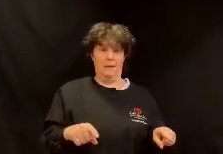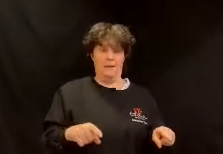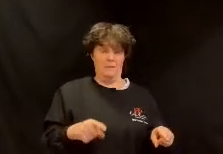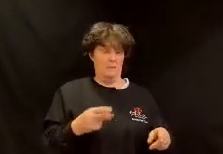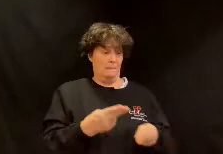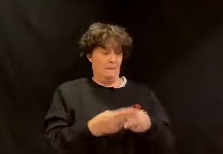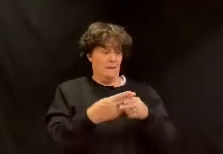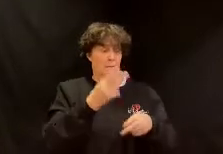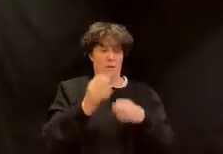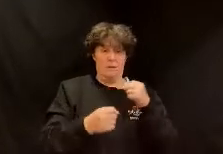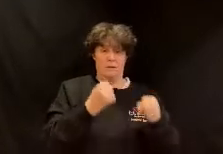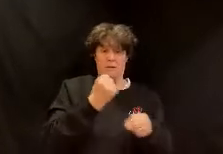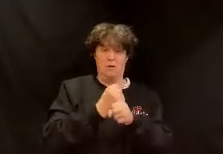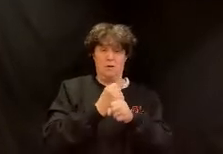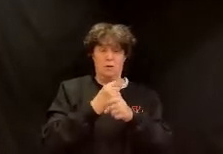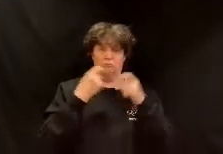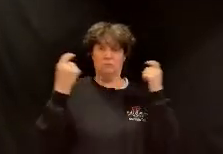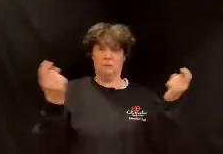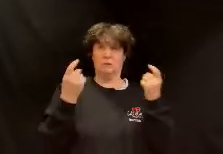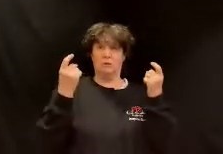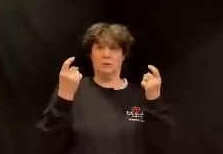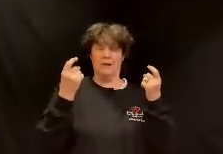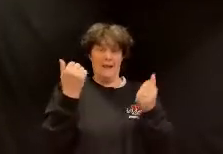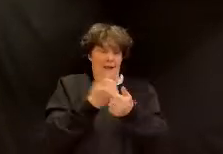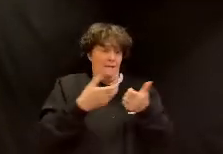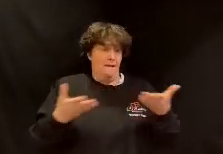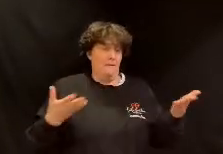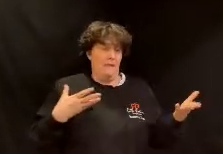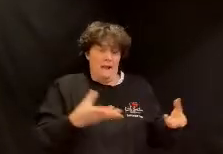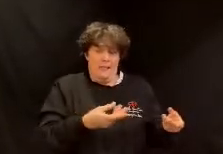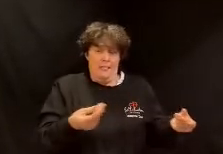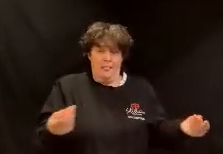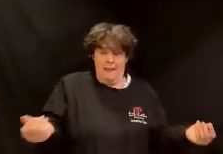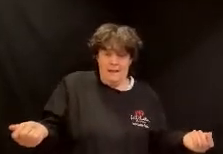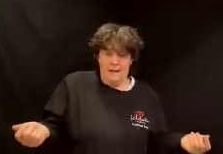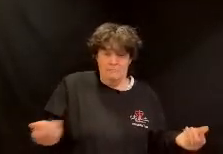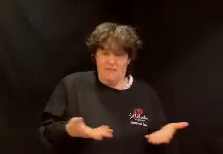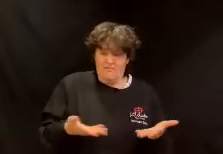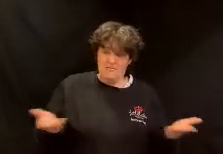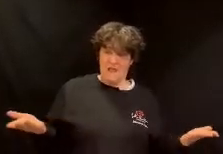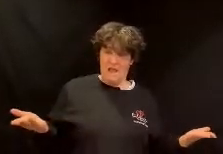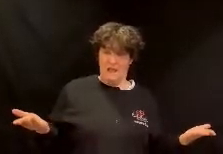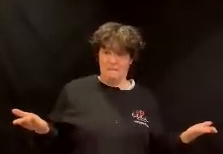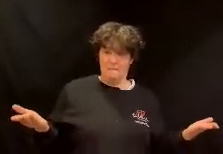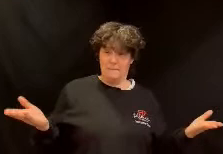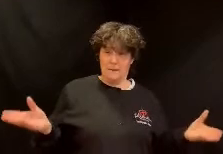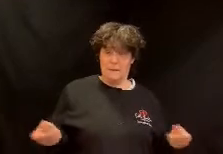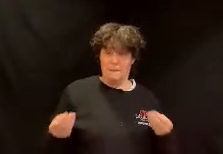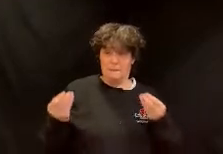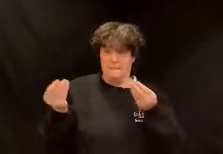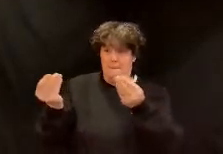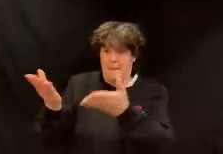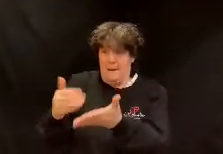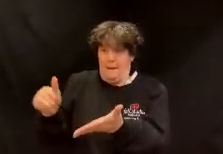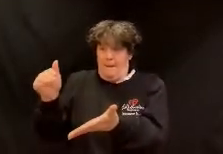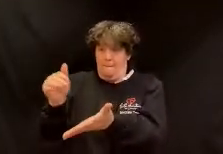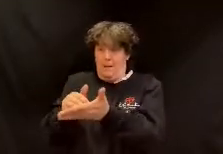Jubilee, and all land, all possessions, and all property was returned back to its rightful